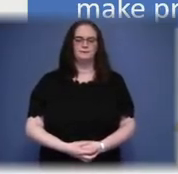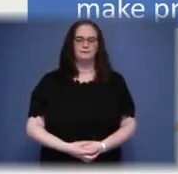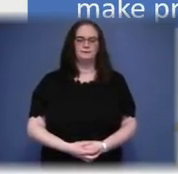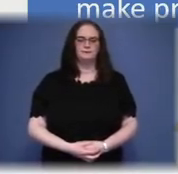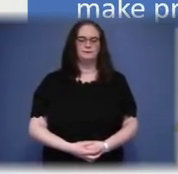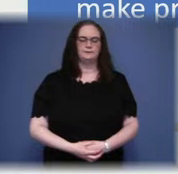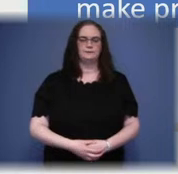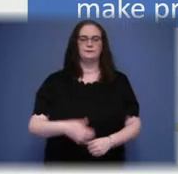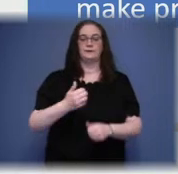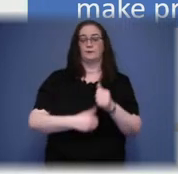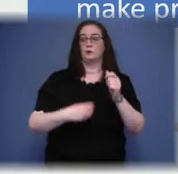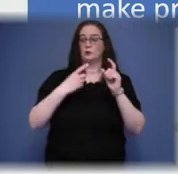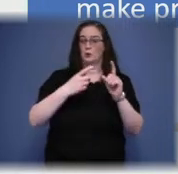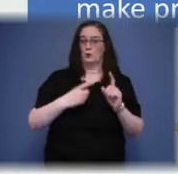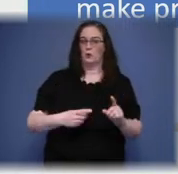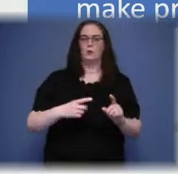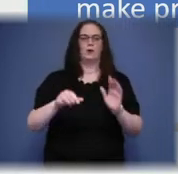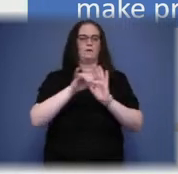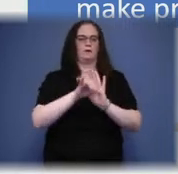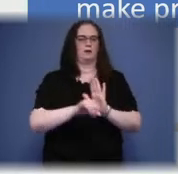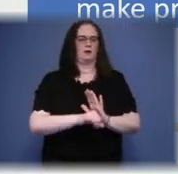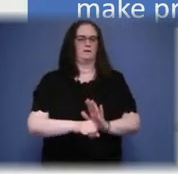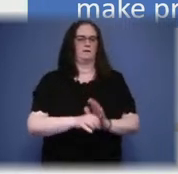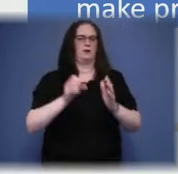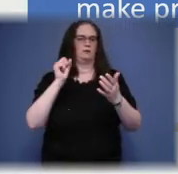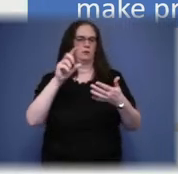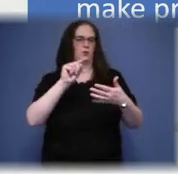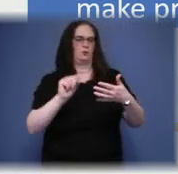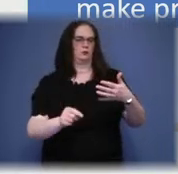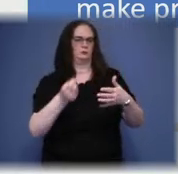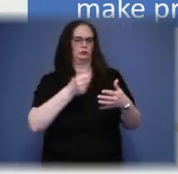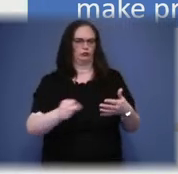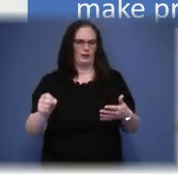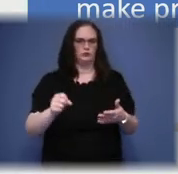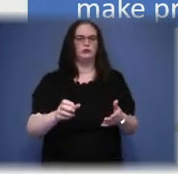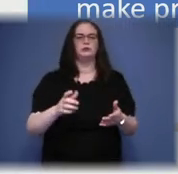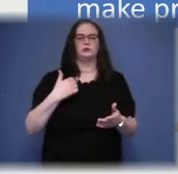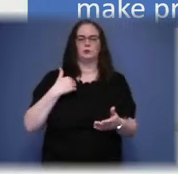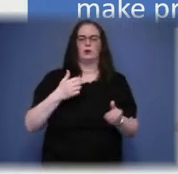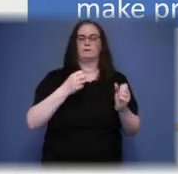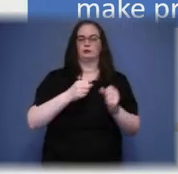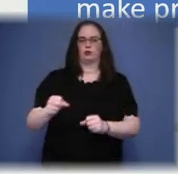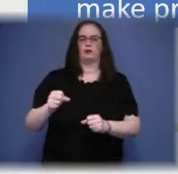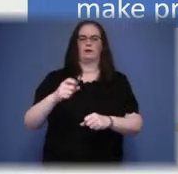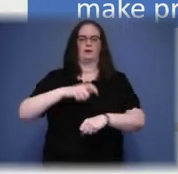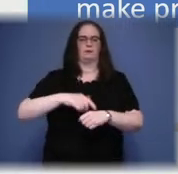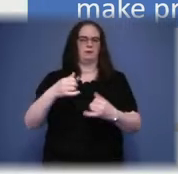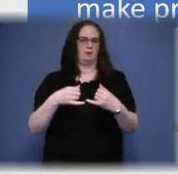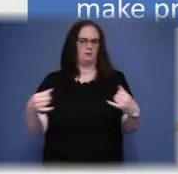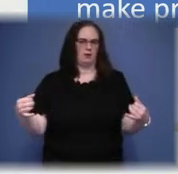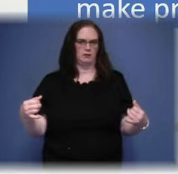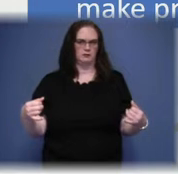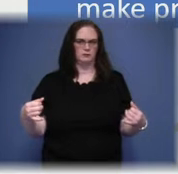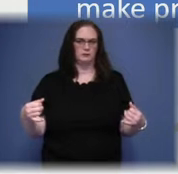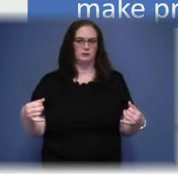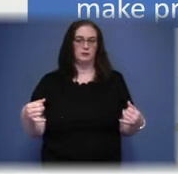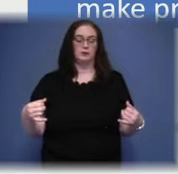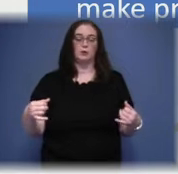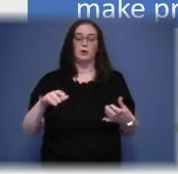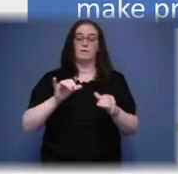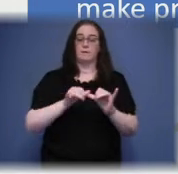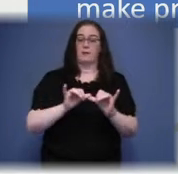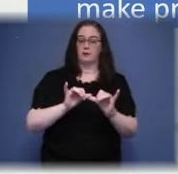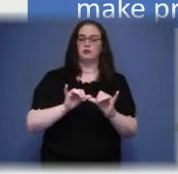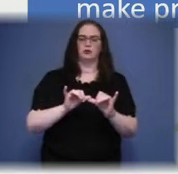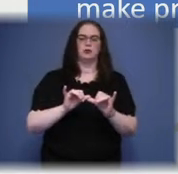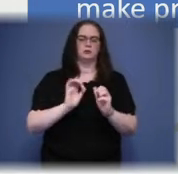For each goal, we have identified and listed multiple strategies. So we have a strategy and a timeline. We have metrics to